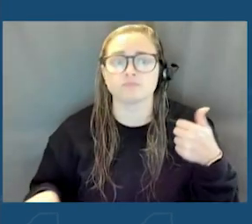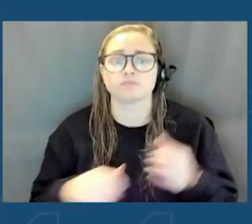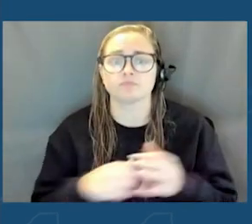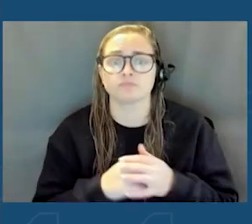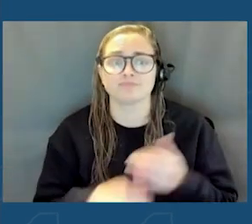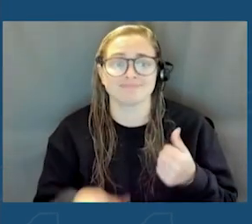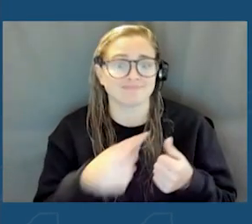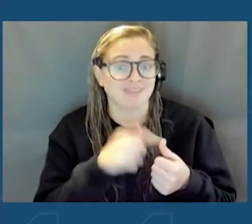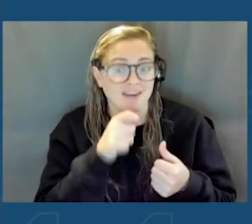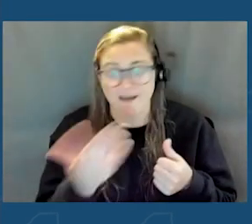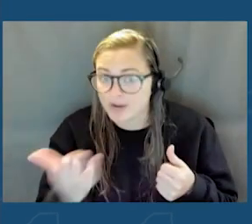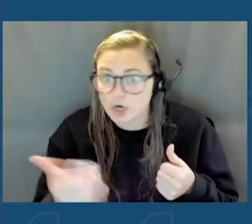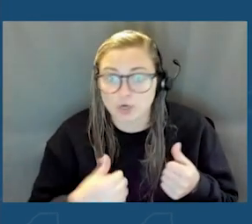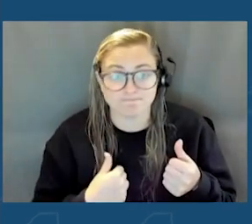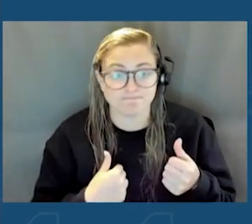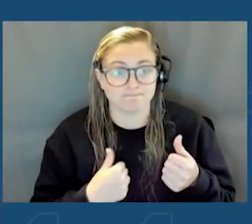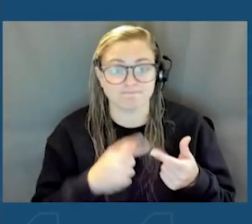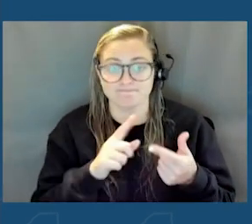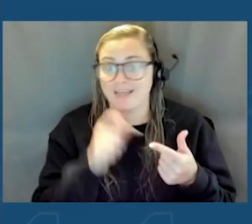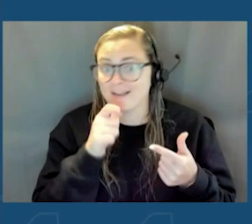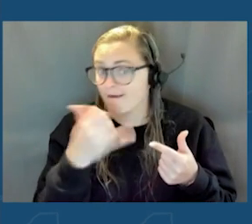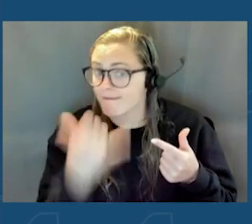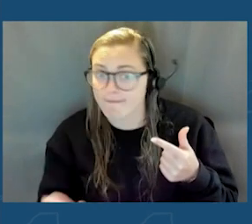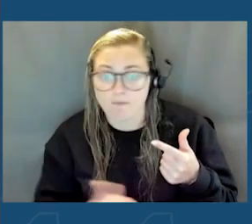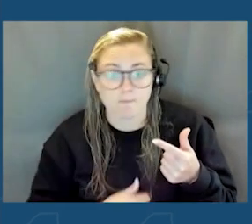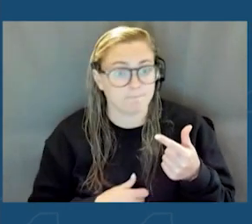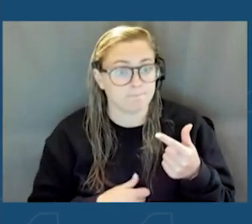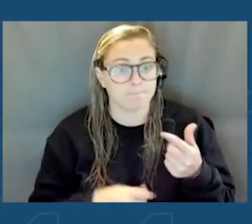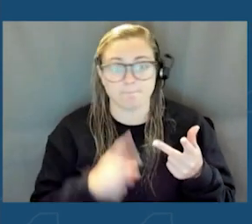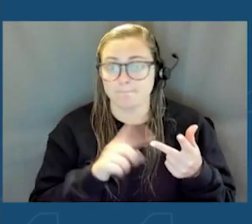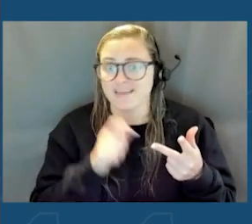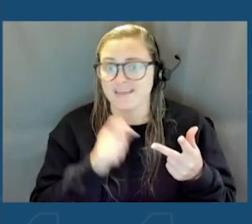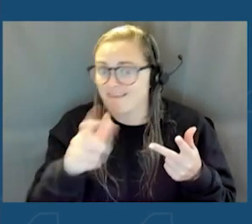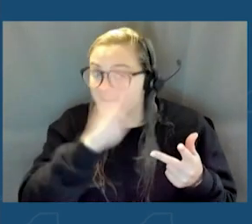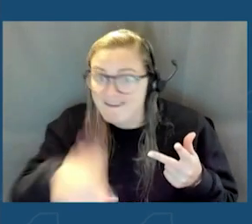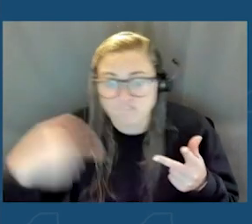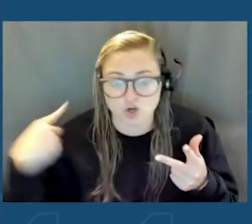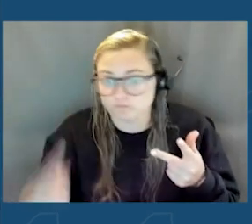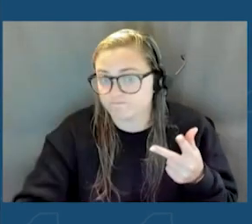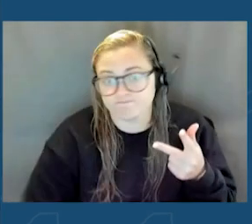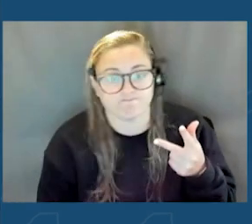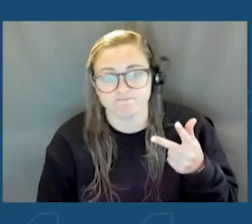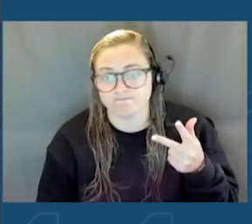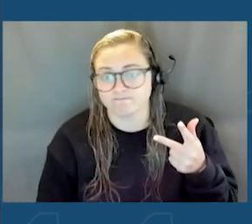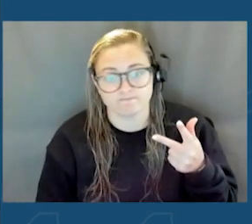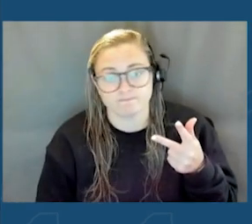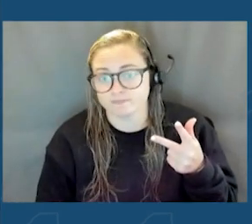Not here, not now, not ever.